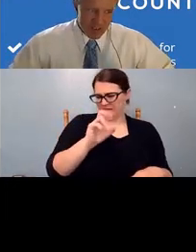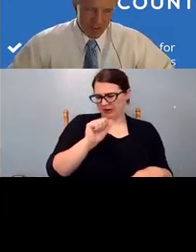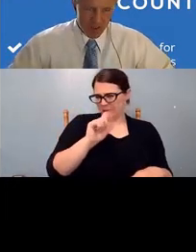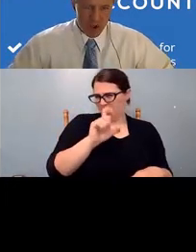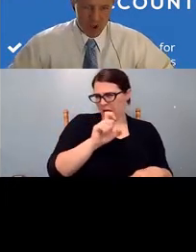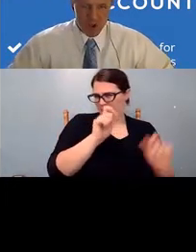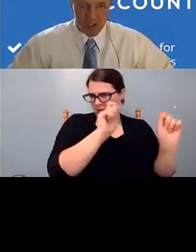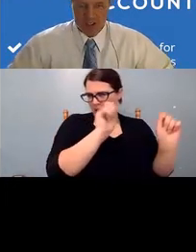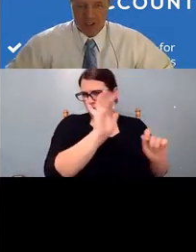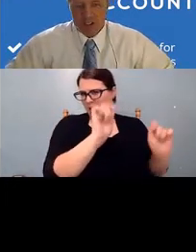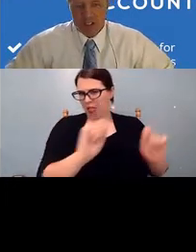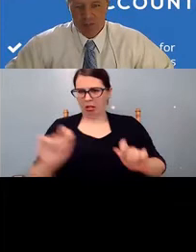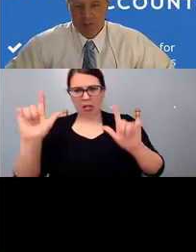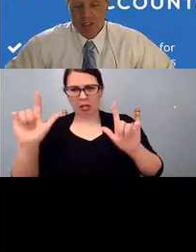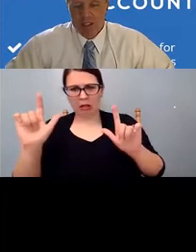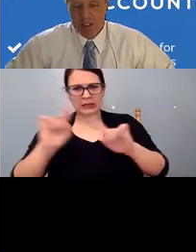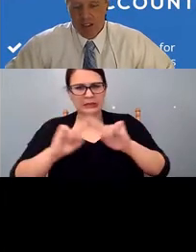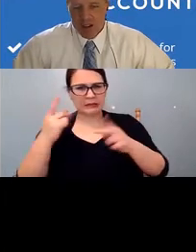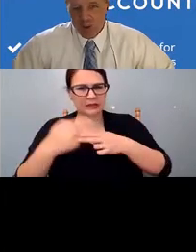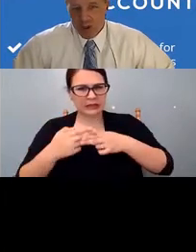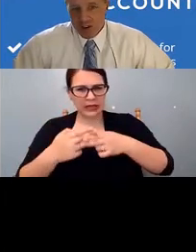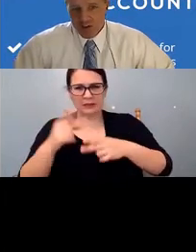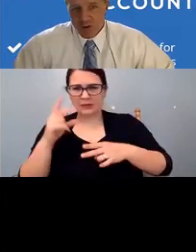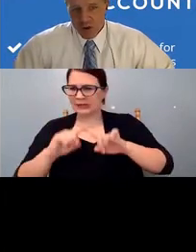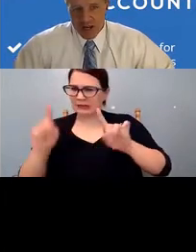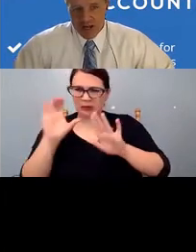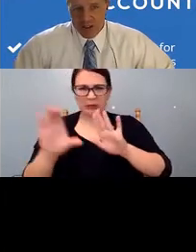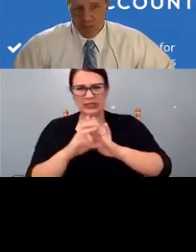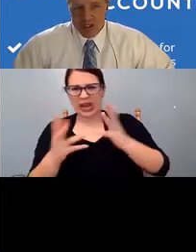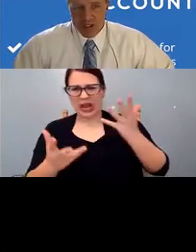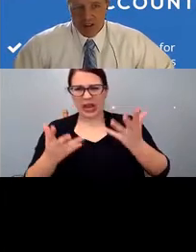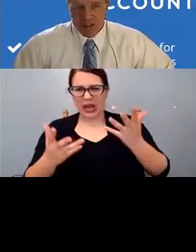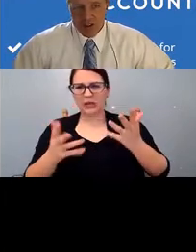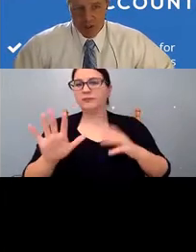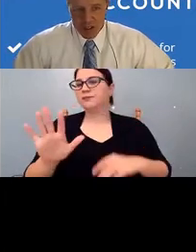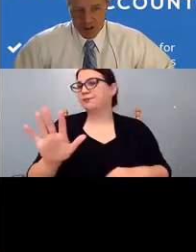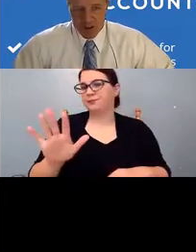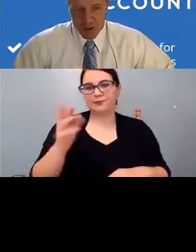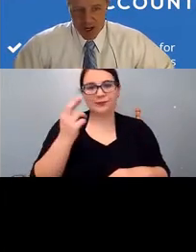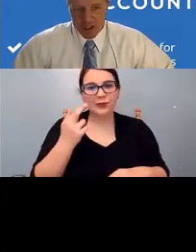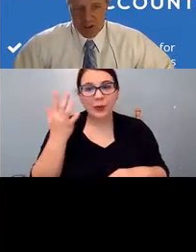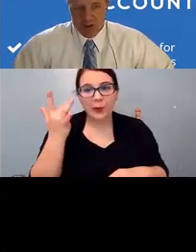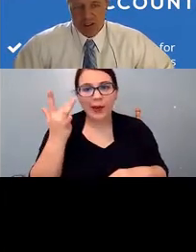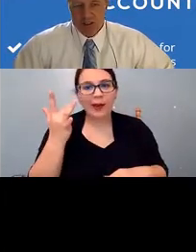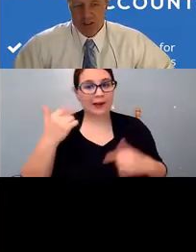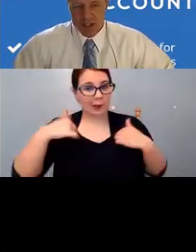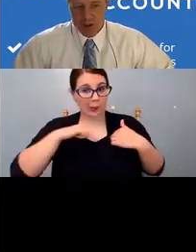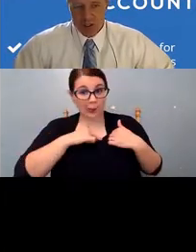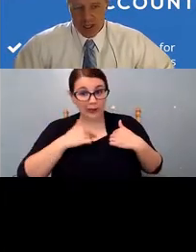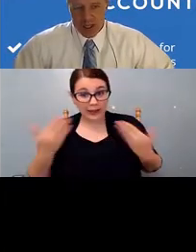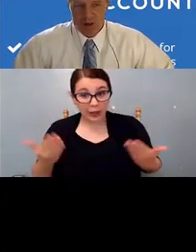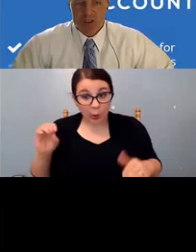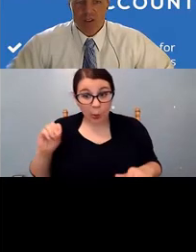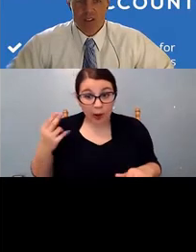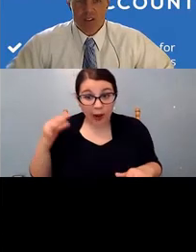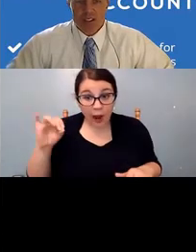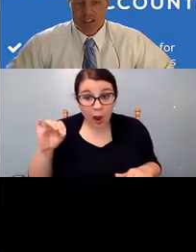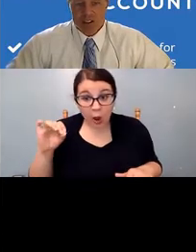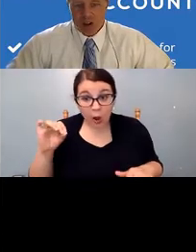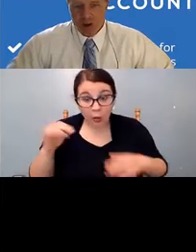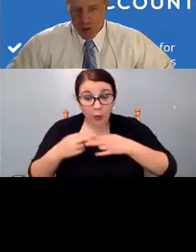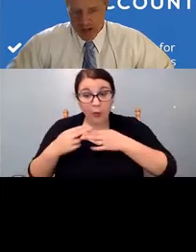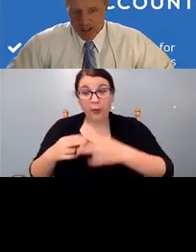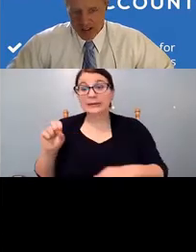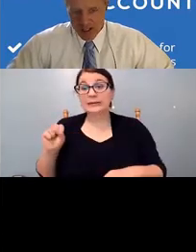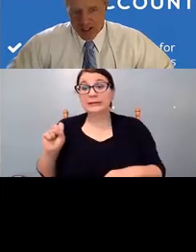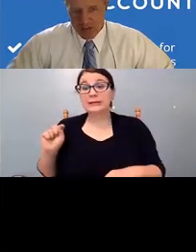has a different logo and a different name. The reason for that is because we here in Ohio, stable account is